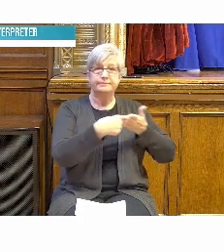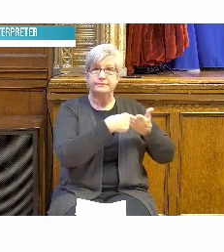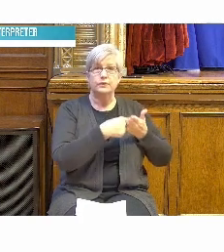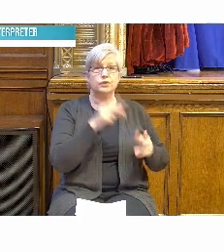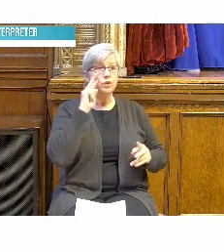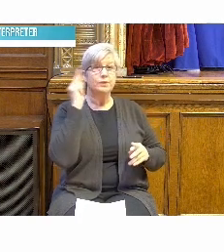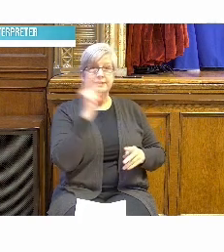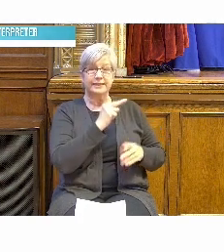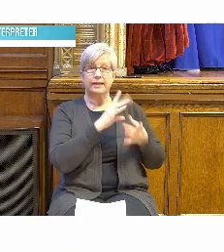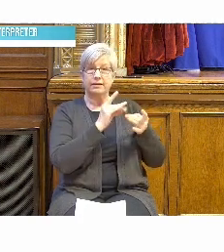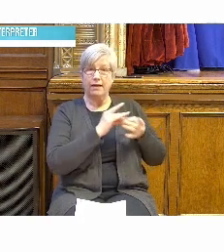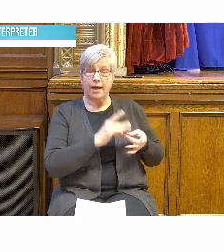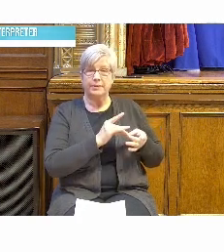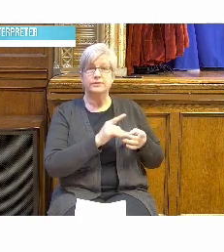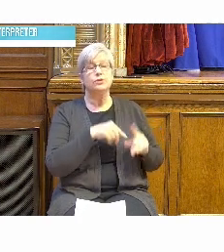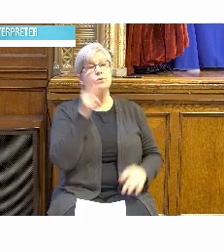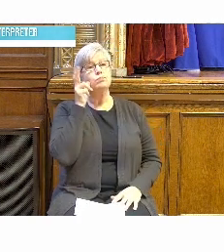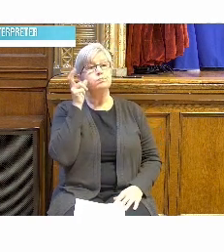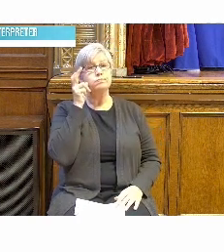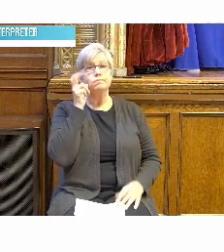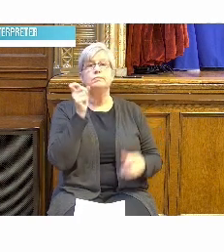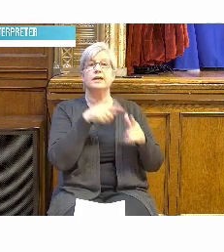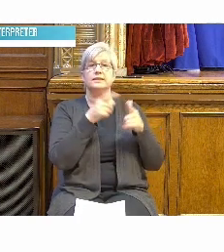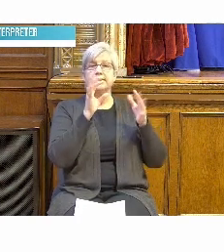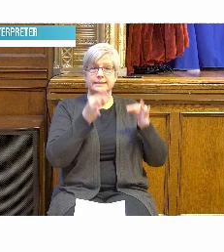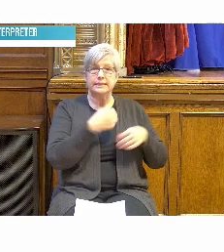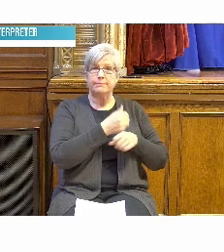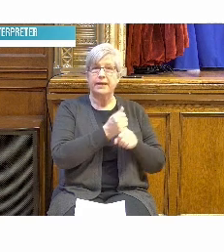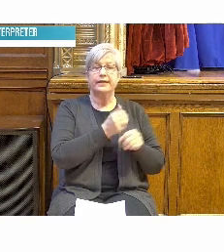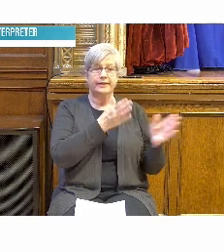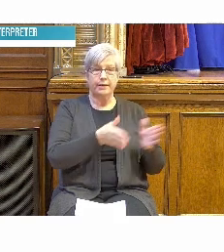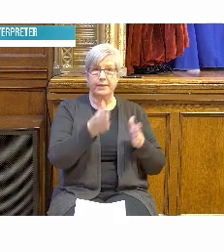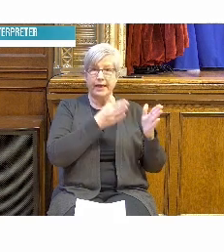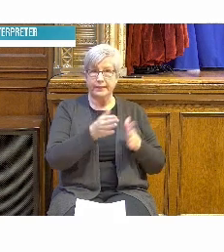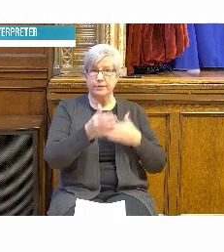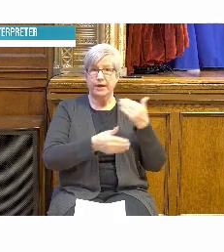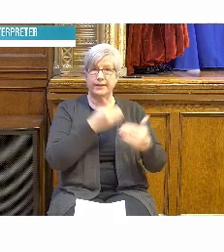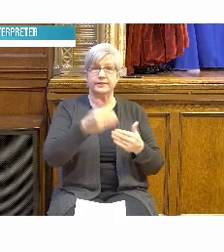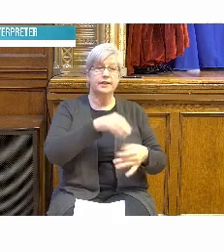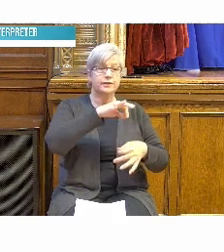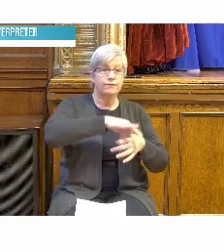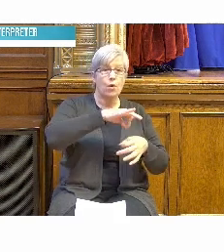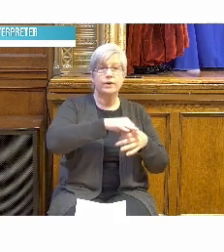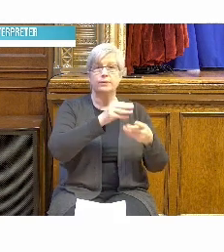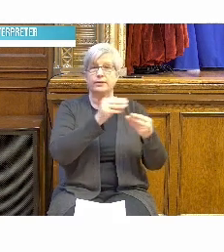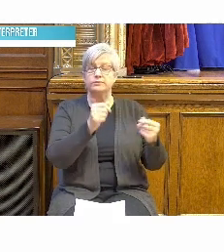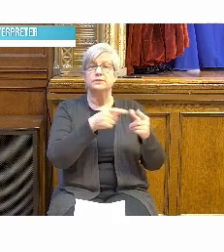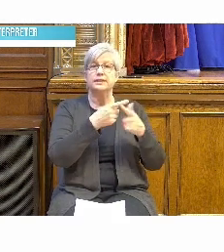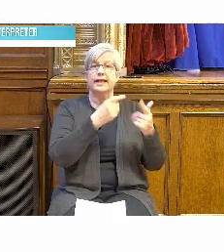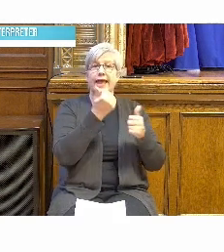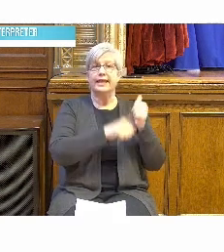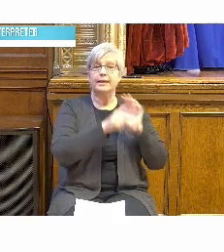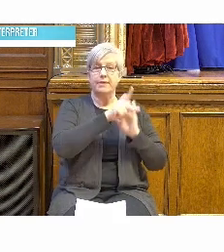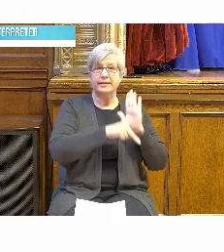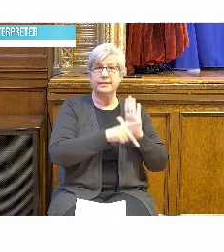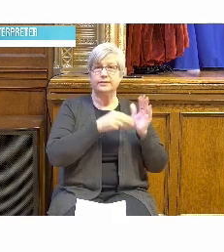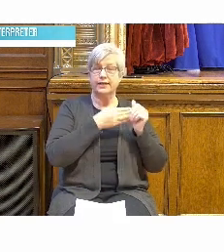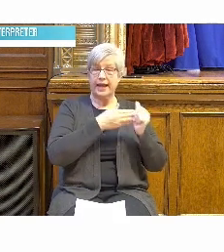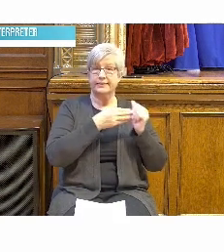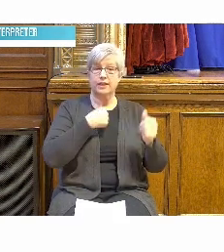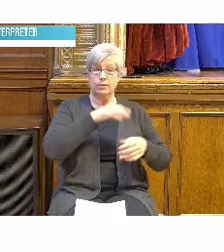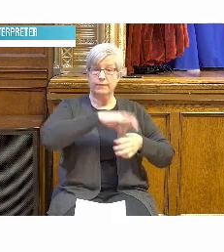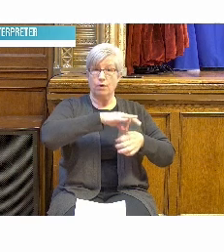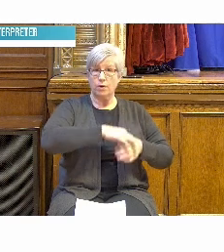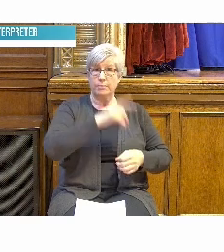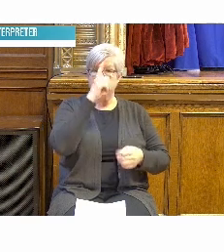witness that today. You'll witness our decision-making, our planning, voting on resolutions, and any policies or guidelines that